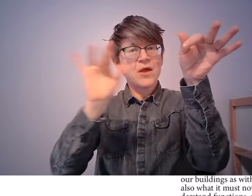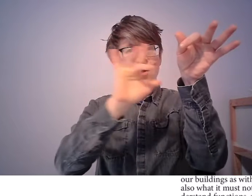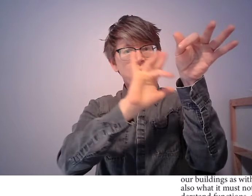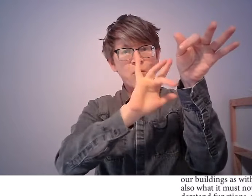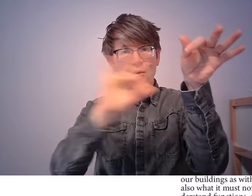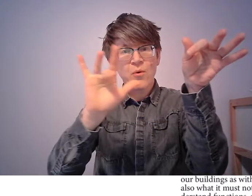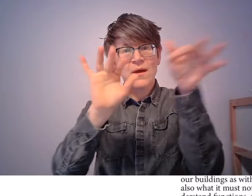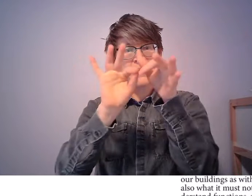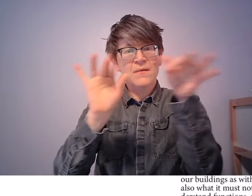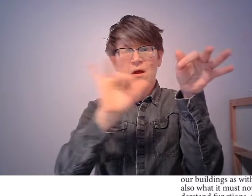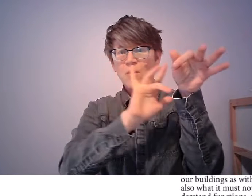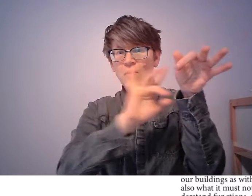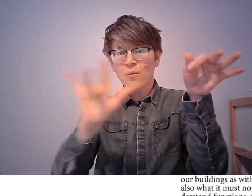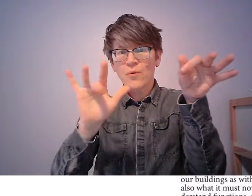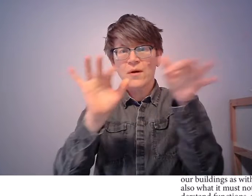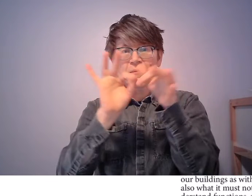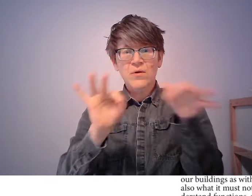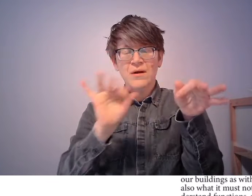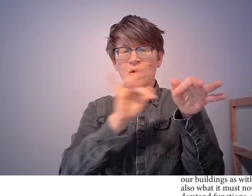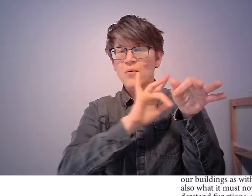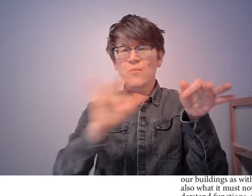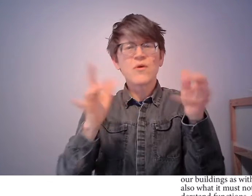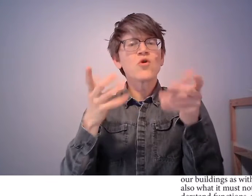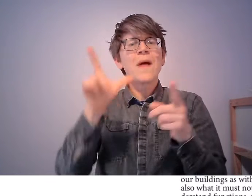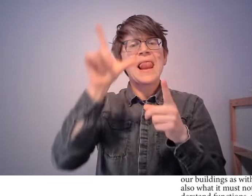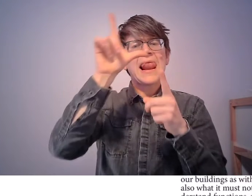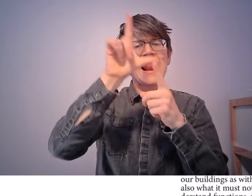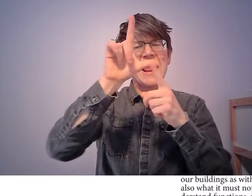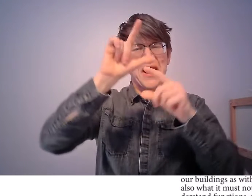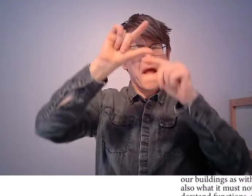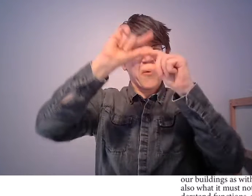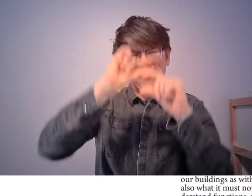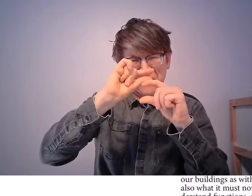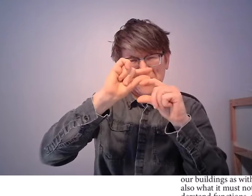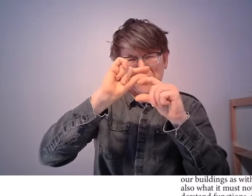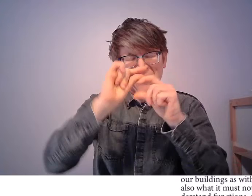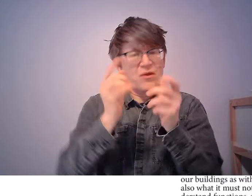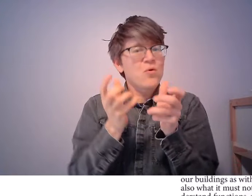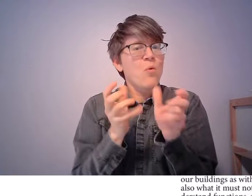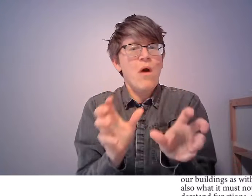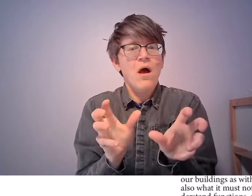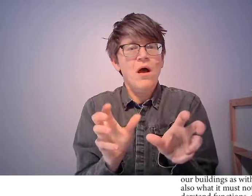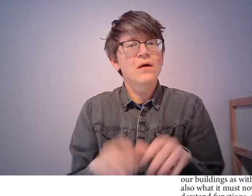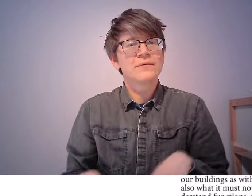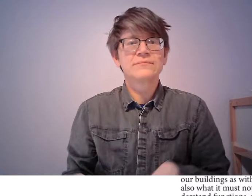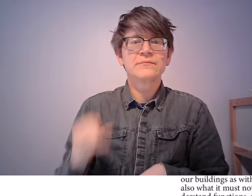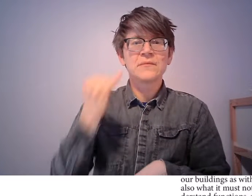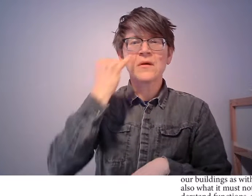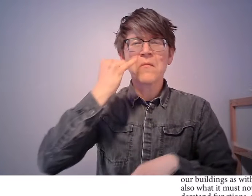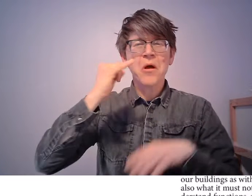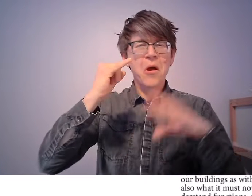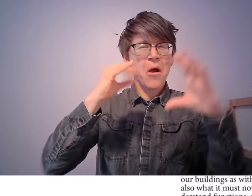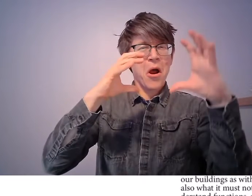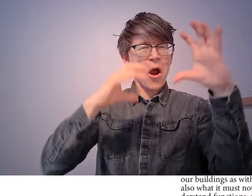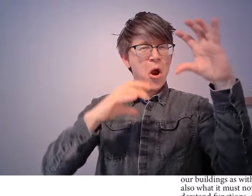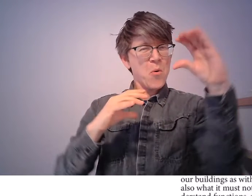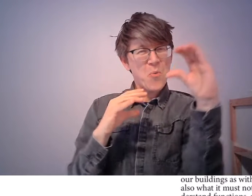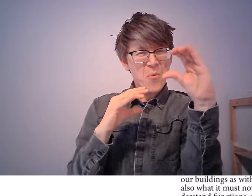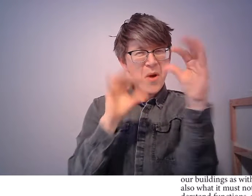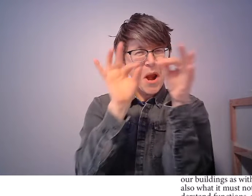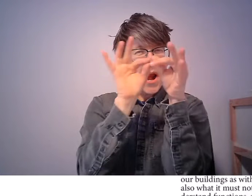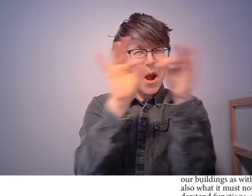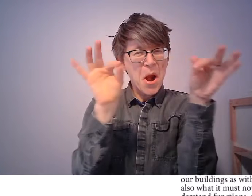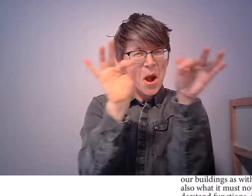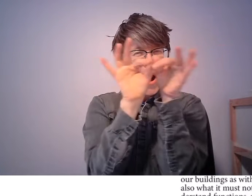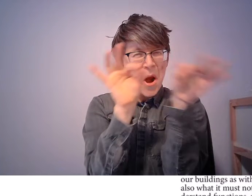that the letters aren't touching, plus a bit more. If the spaces between the lines are too tight, it's harder for the